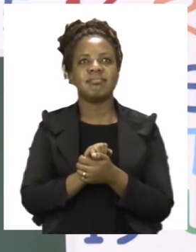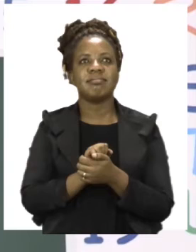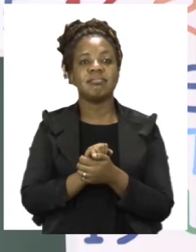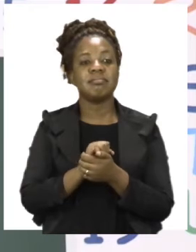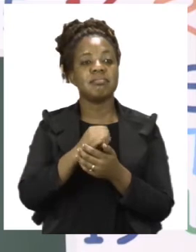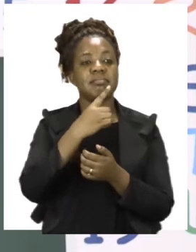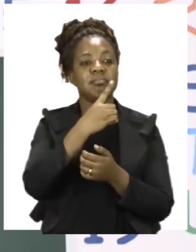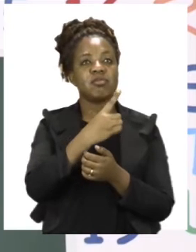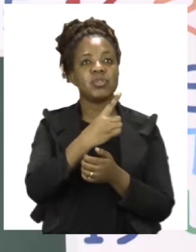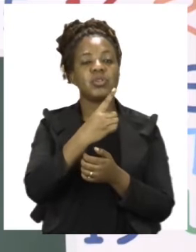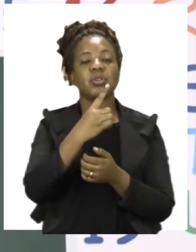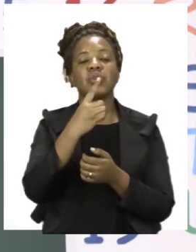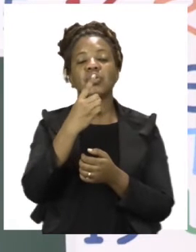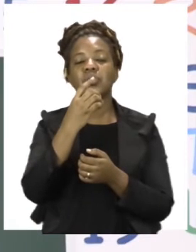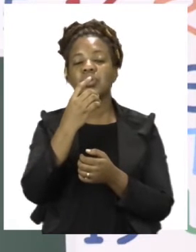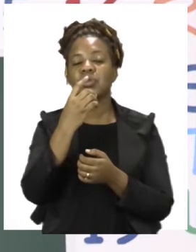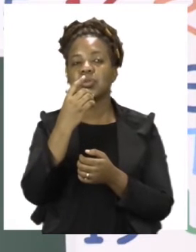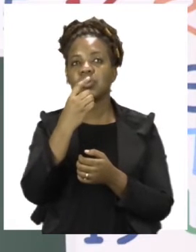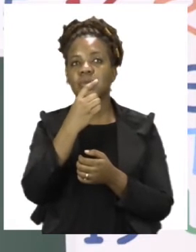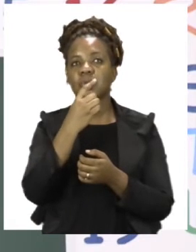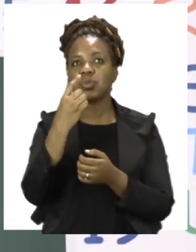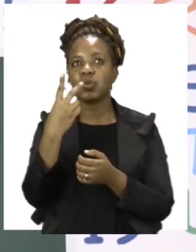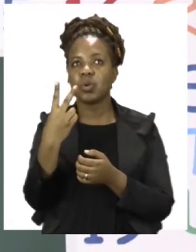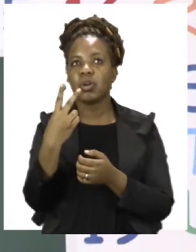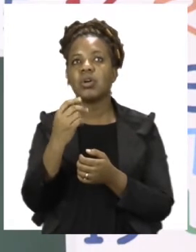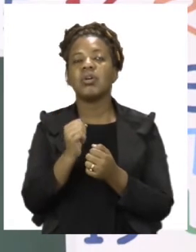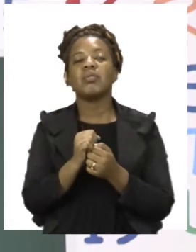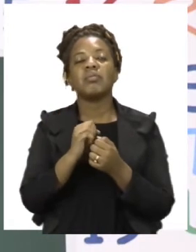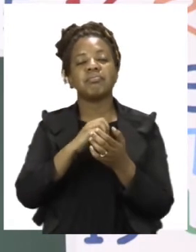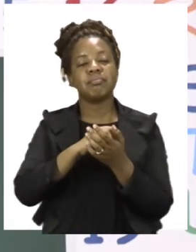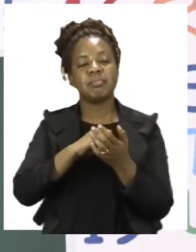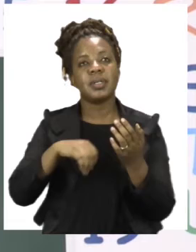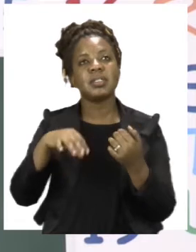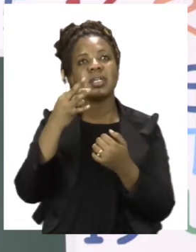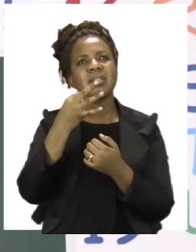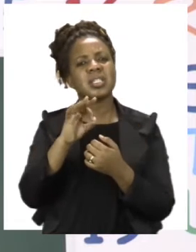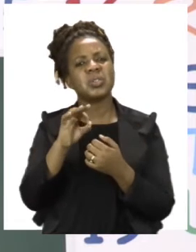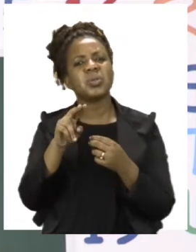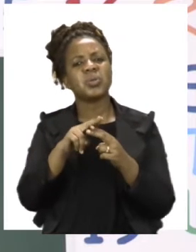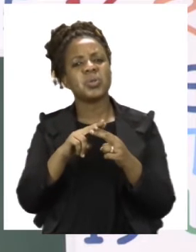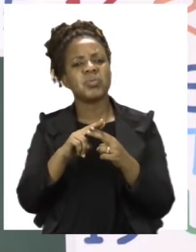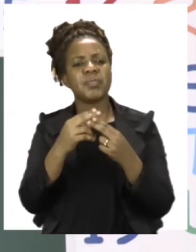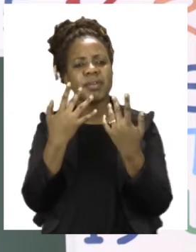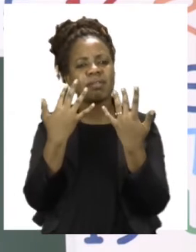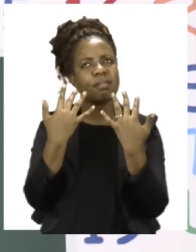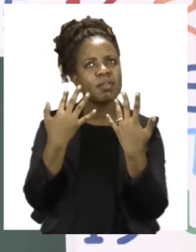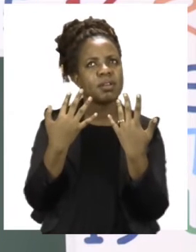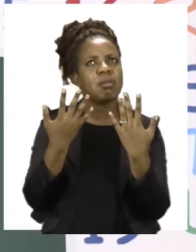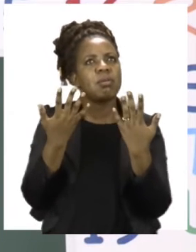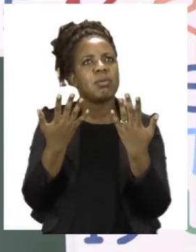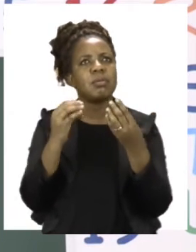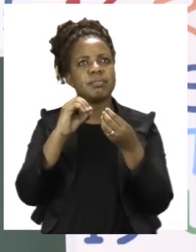minus 9, you can use your fingers or you can use your number line. For us, we are going